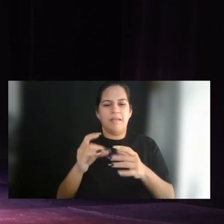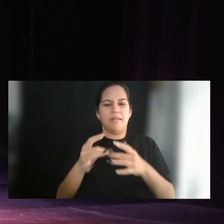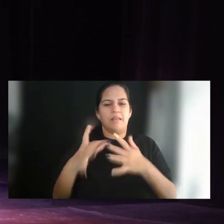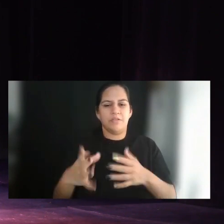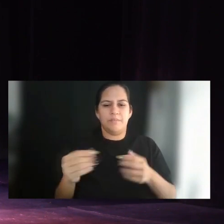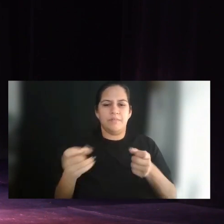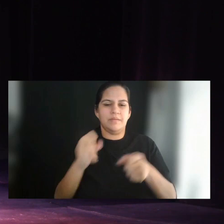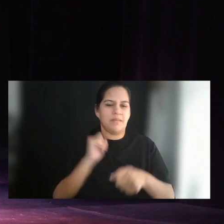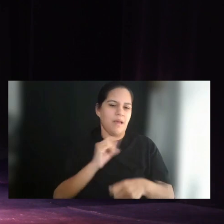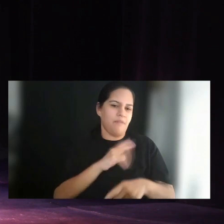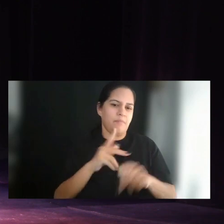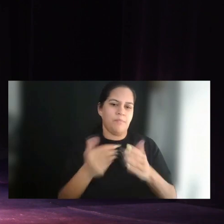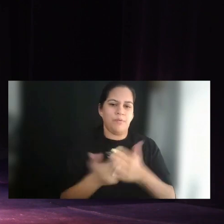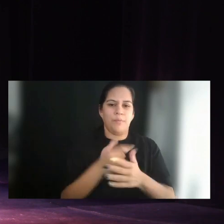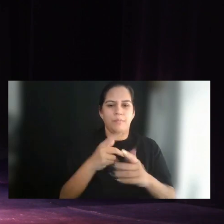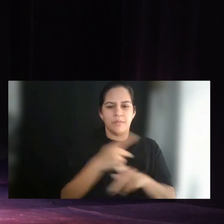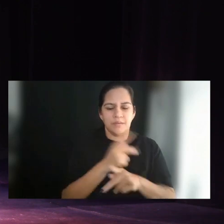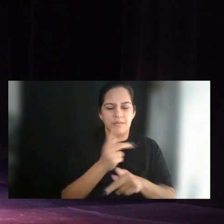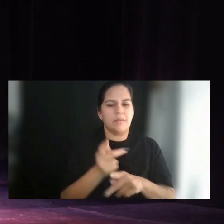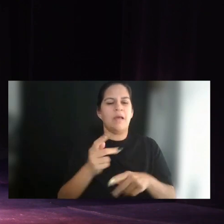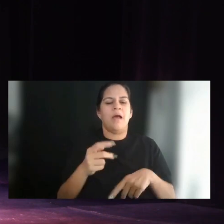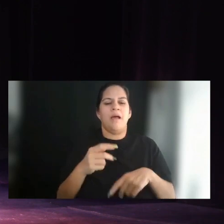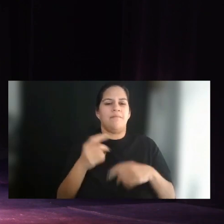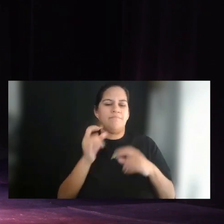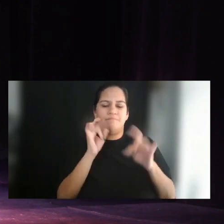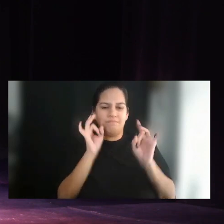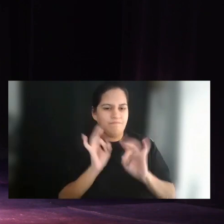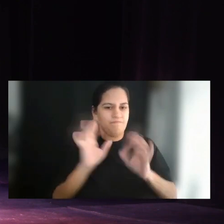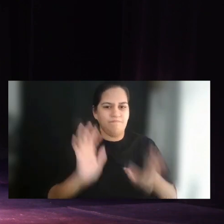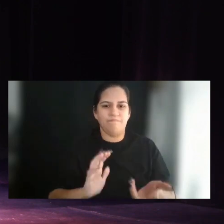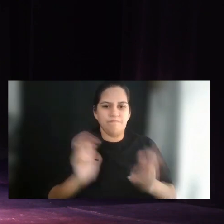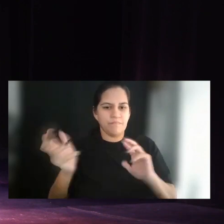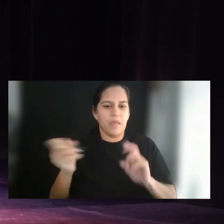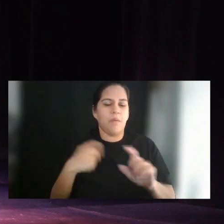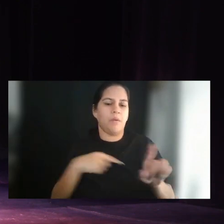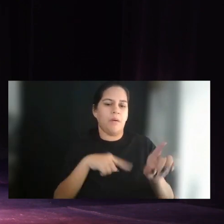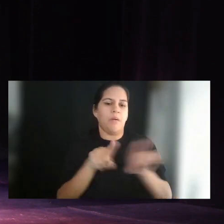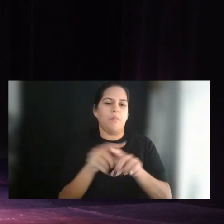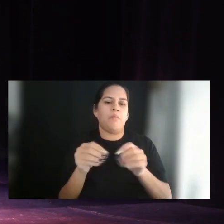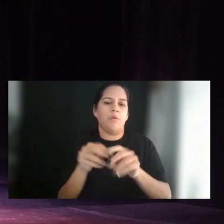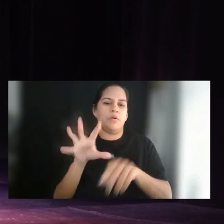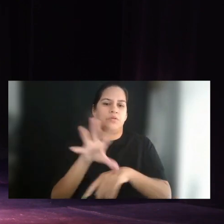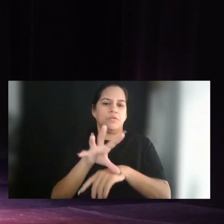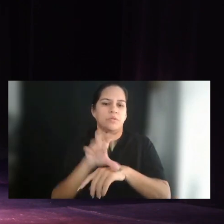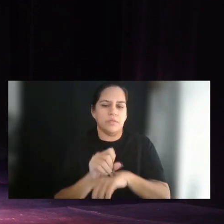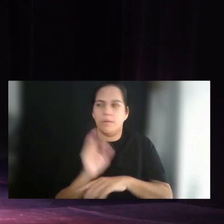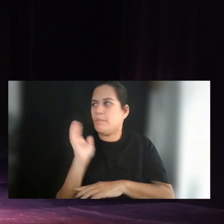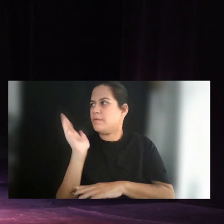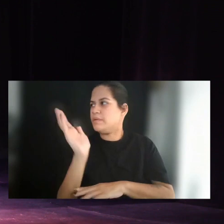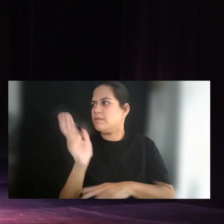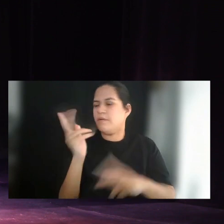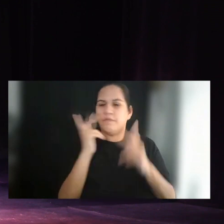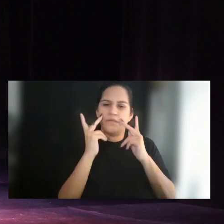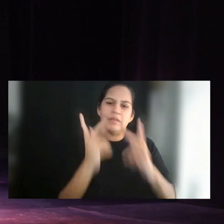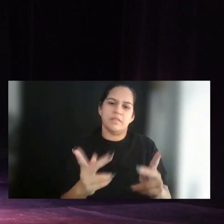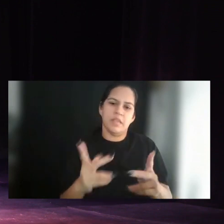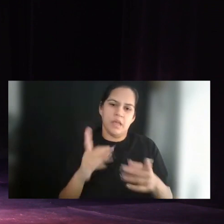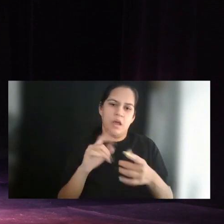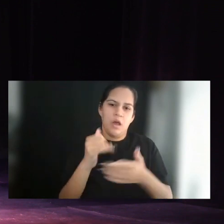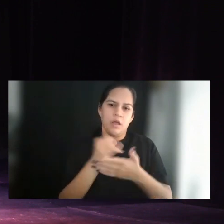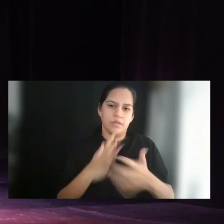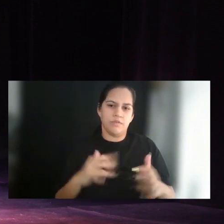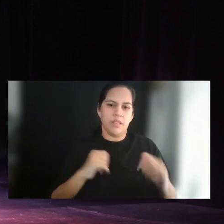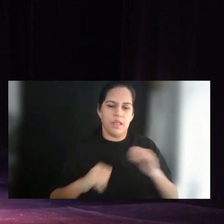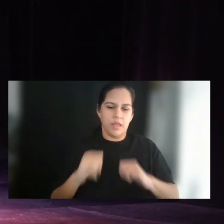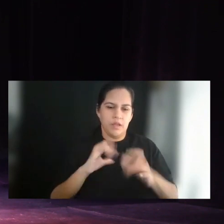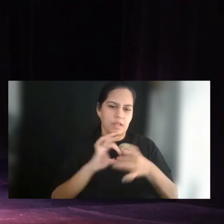so chaotic. And we were also in a more traditional presenter-visiting artist relationship, where the presenter manages the marketing and